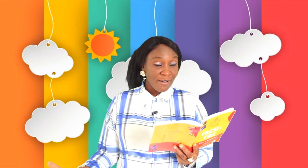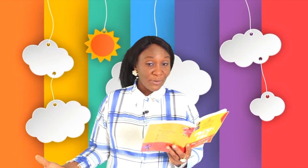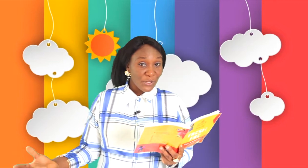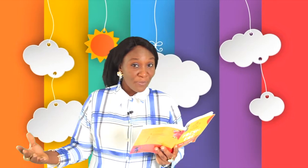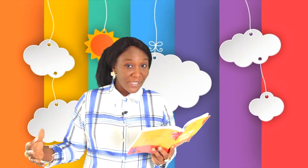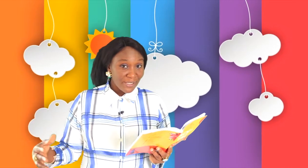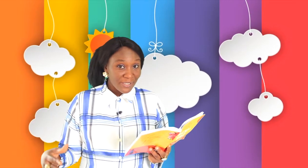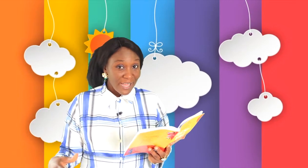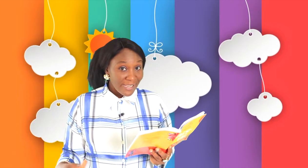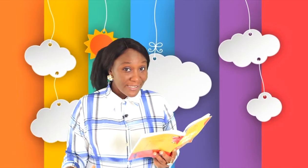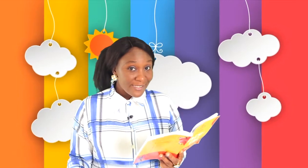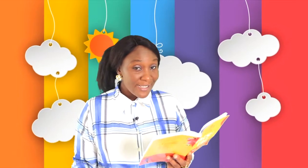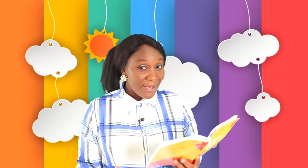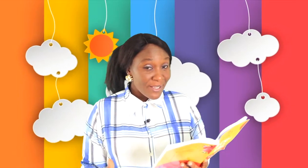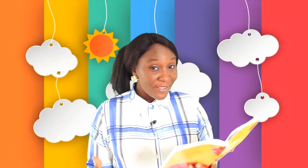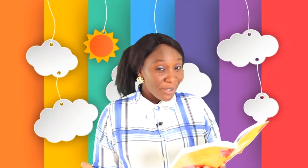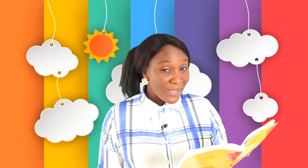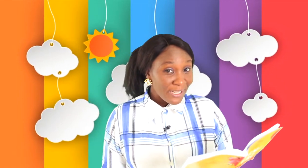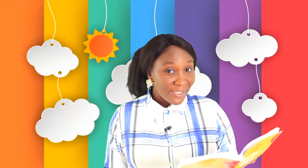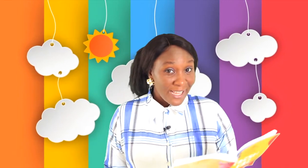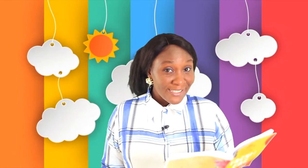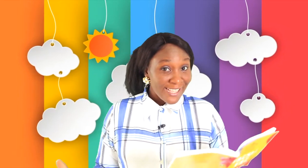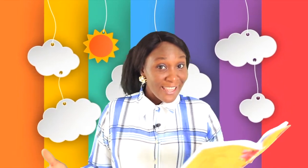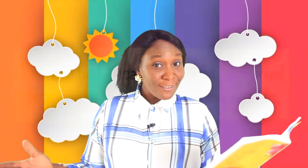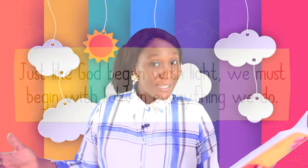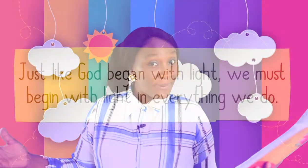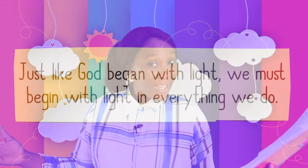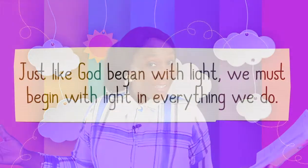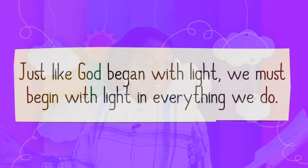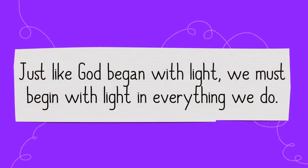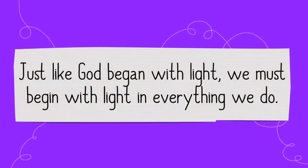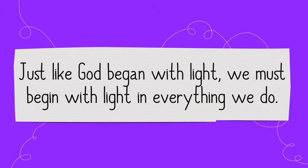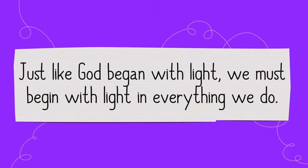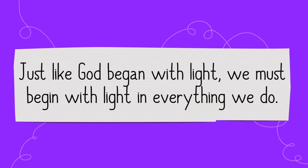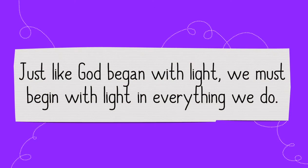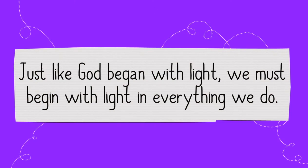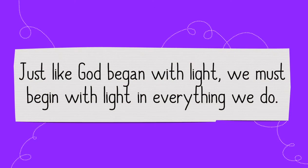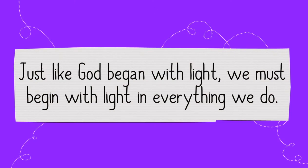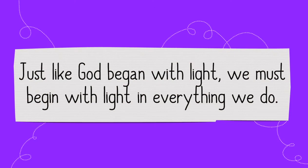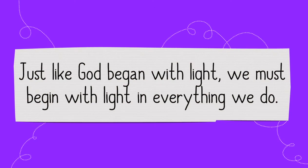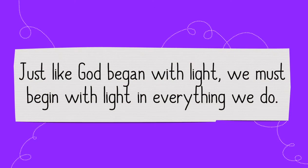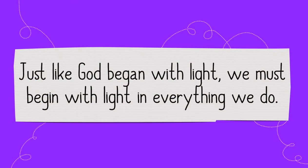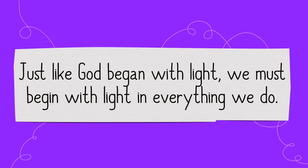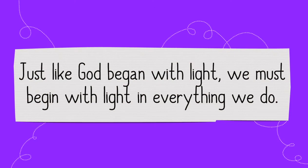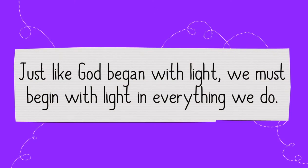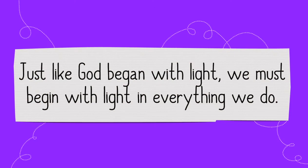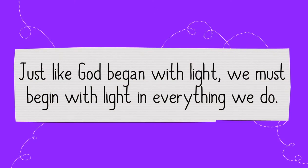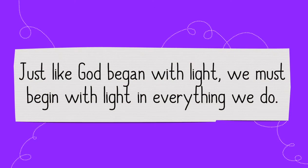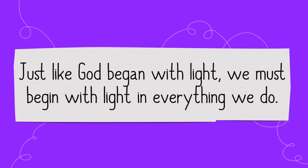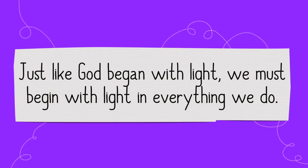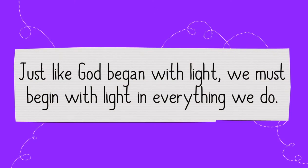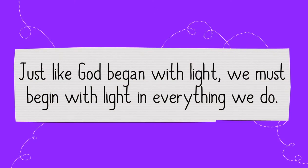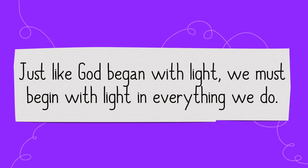like God, we all begin with light. Because God began with light. He said, let there be light. And there was light. So we